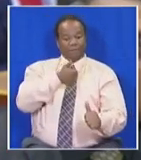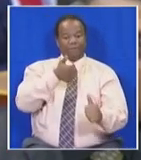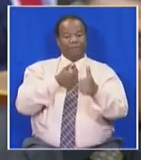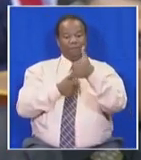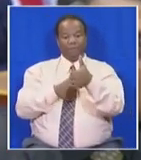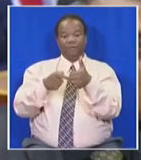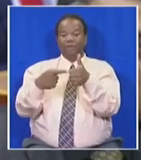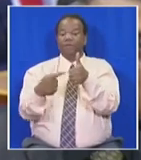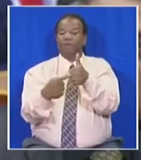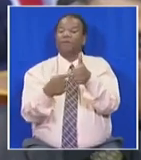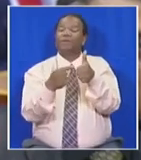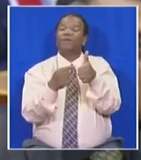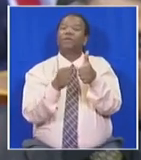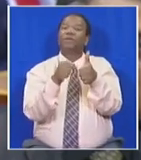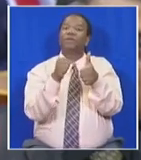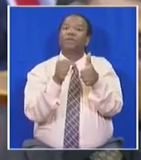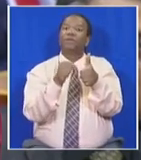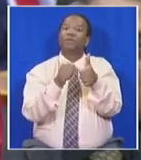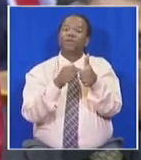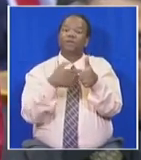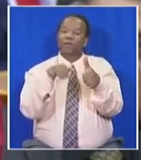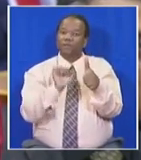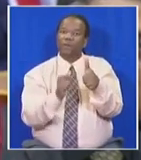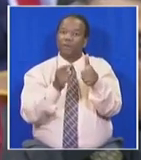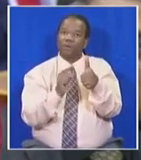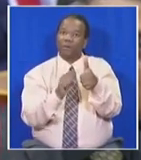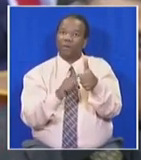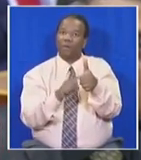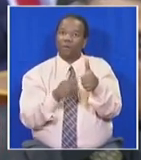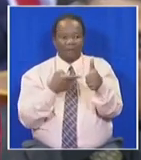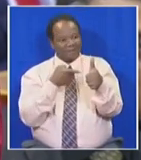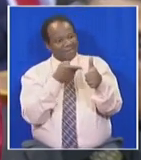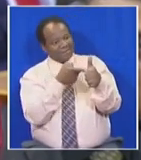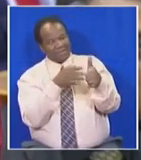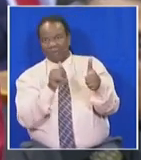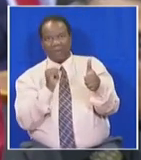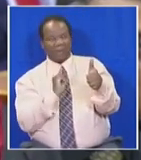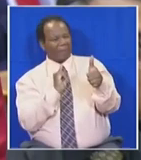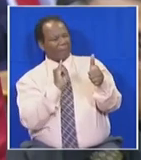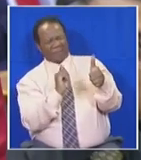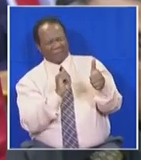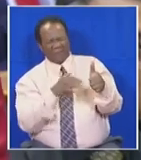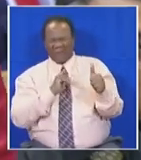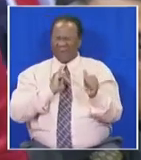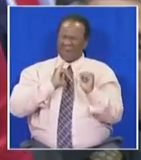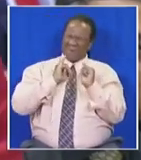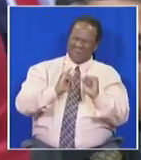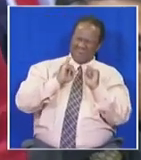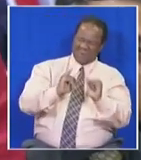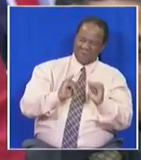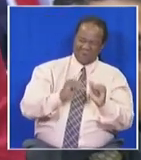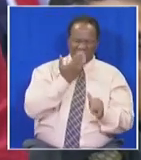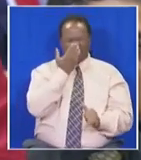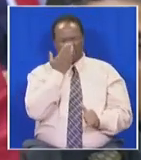who Are you is on a point of incorrigible. order? An incorrigible man, rotten to the core.